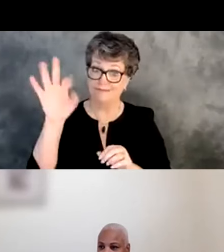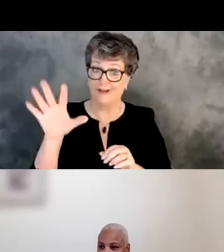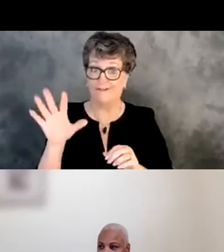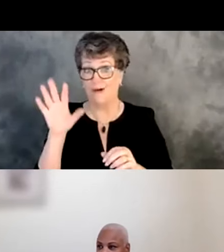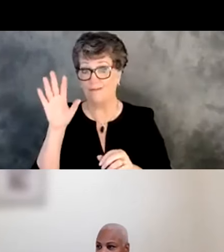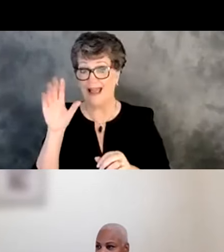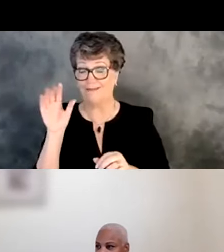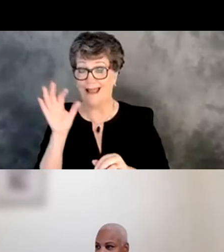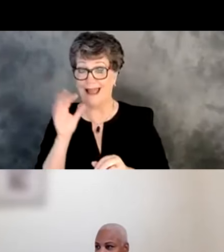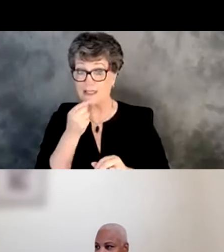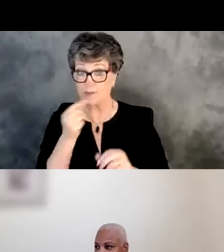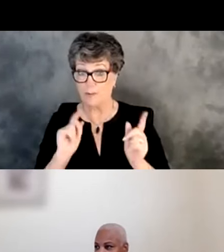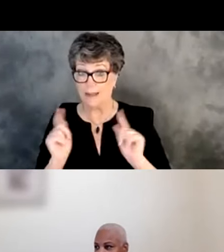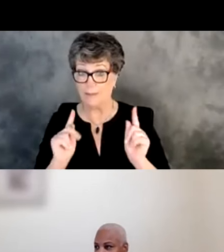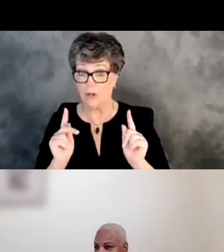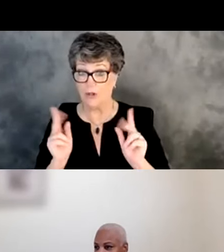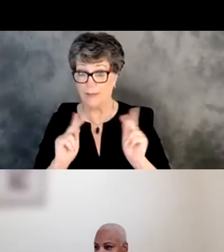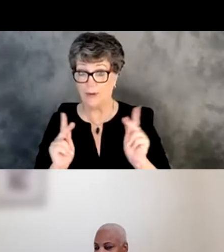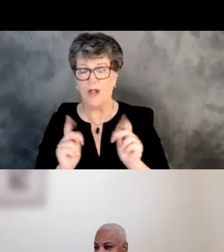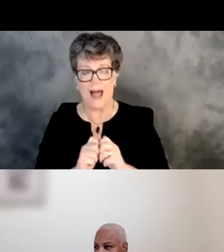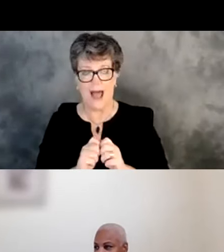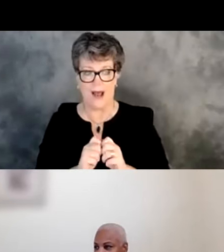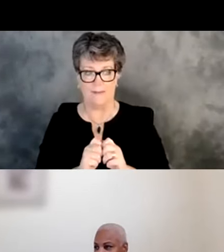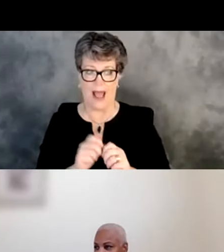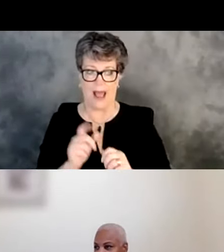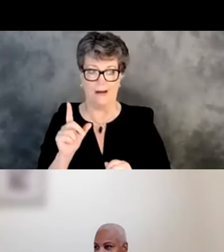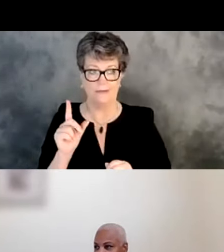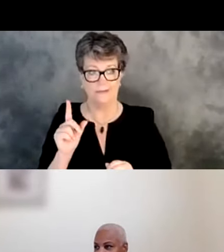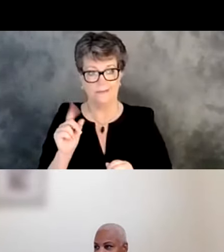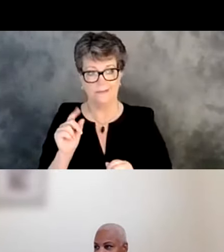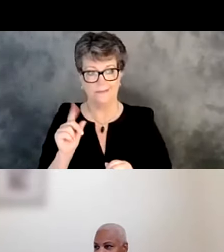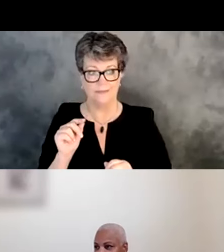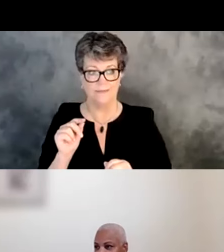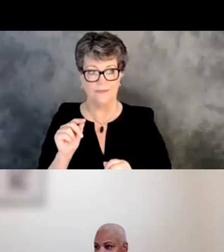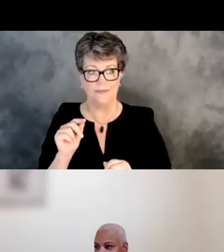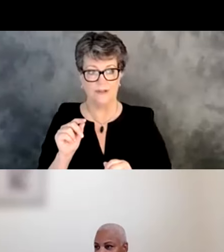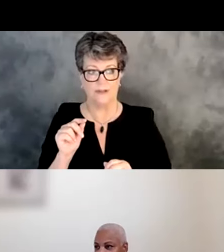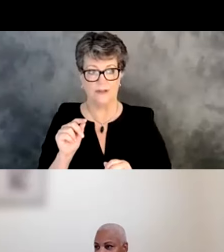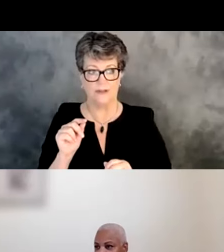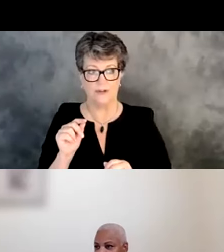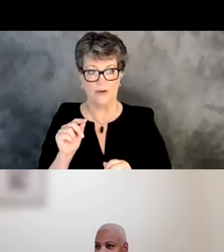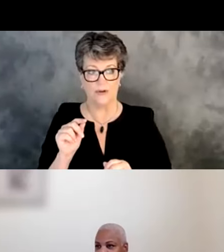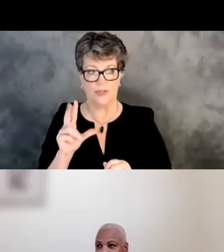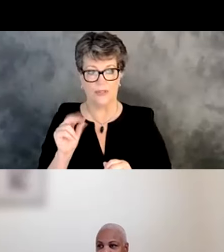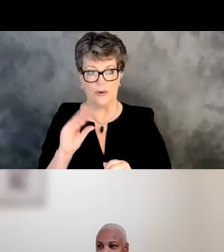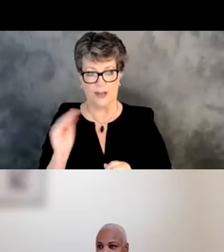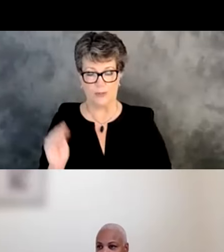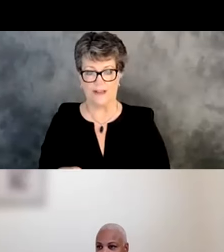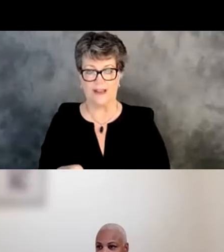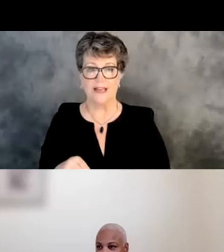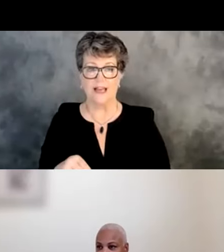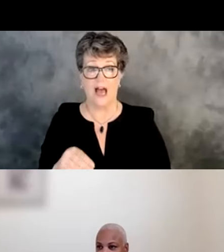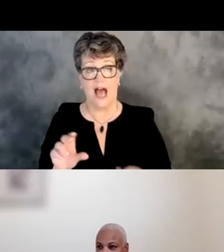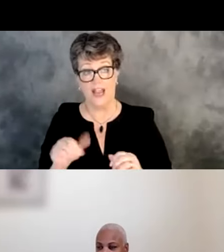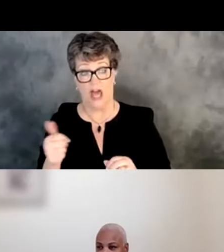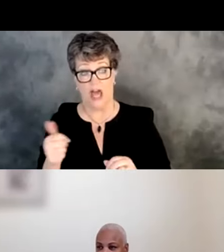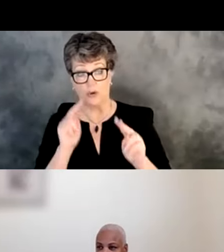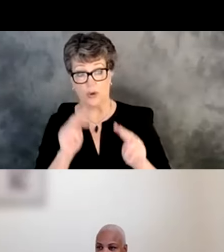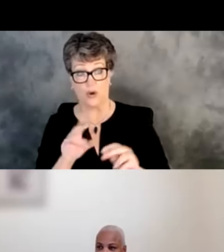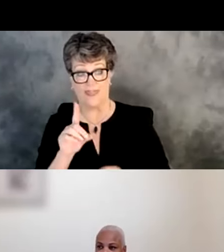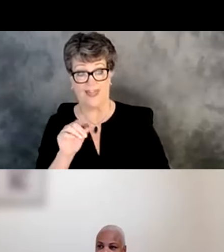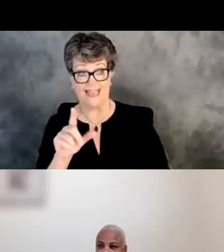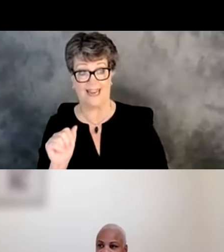around 70%. So we're talking less than 30% of our community has been vaccinated. Another way to look at that data is to